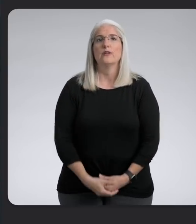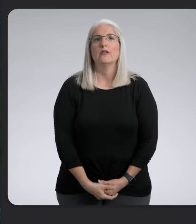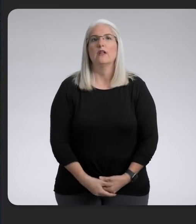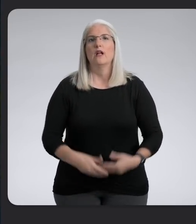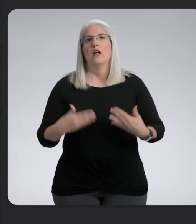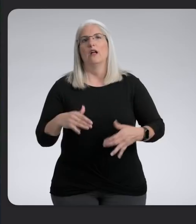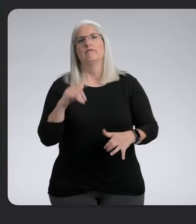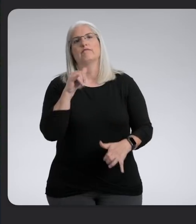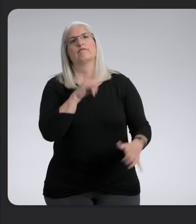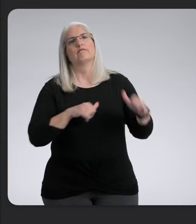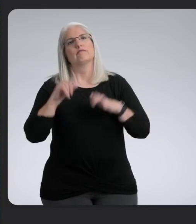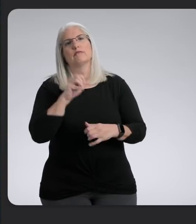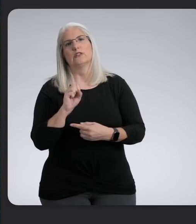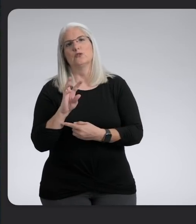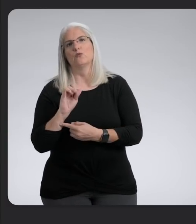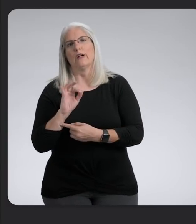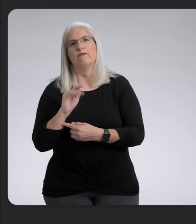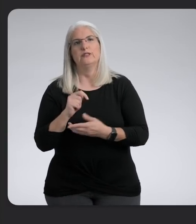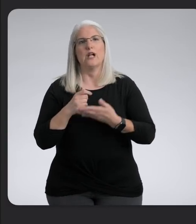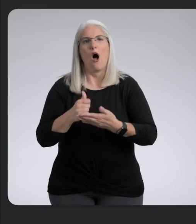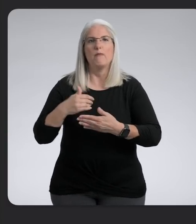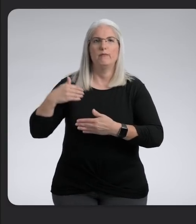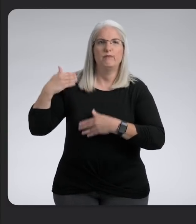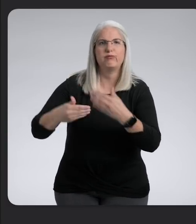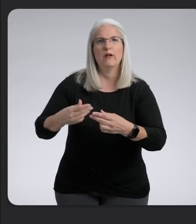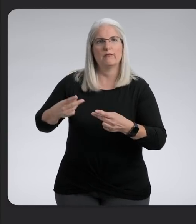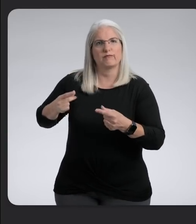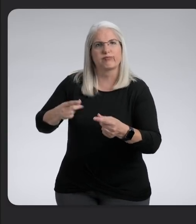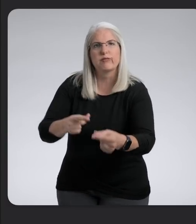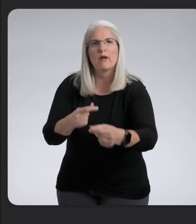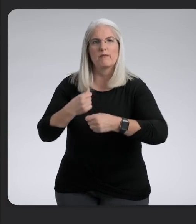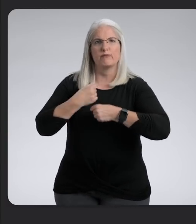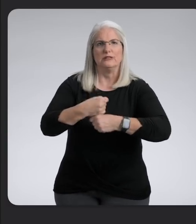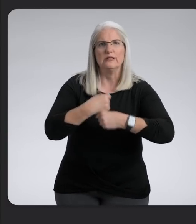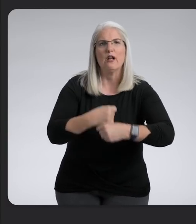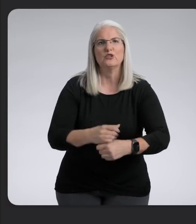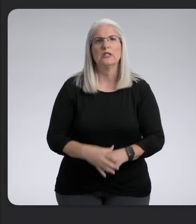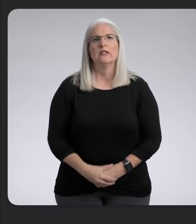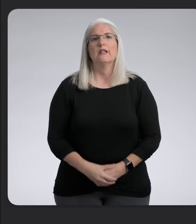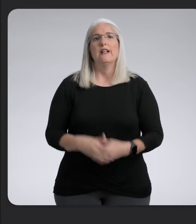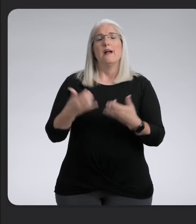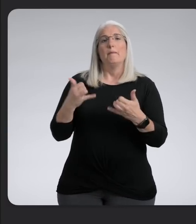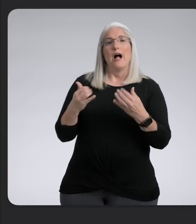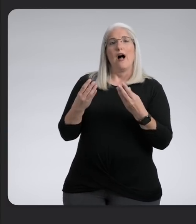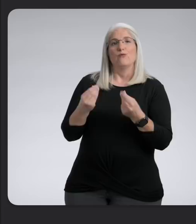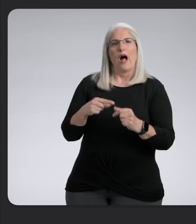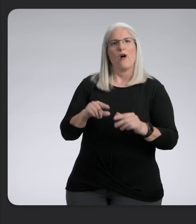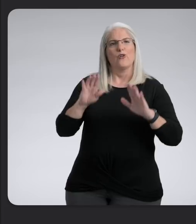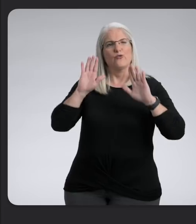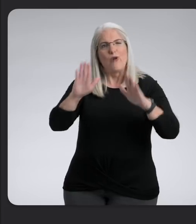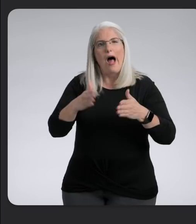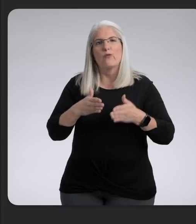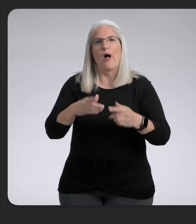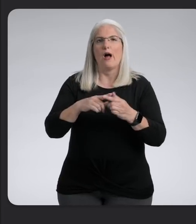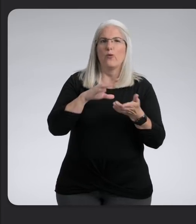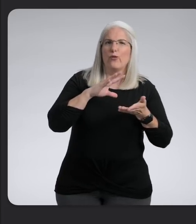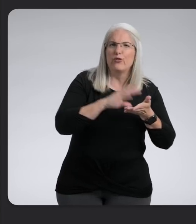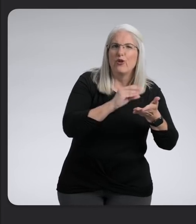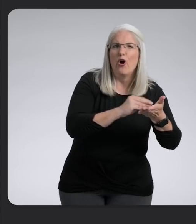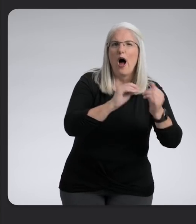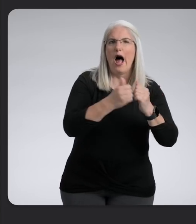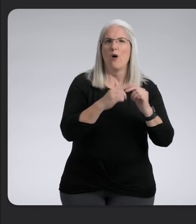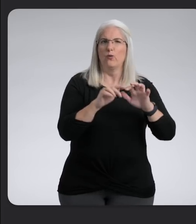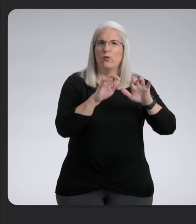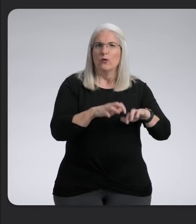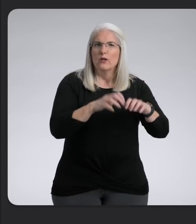of productivity to iPad. Swift Playgrounds is a great way to learn to code through a series of Apple-designed lesson plans that